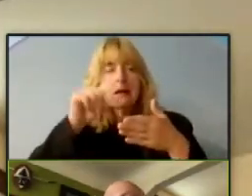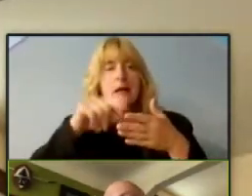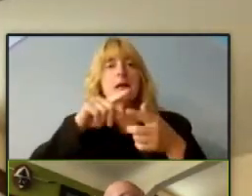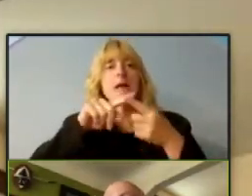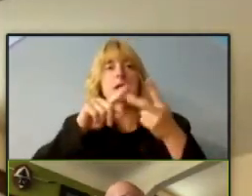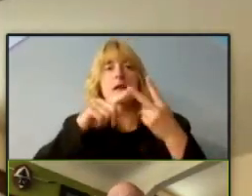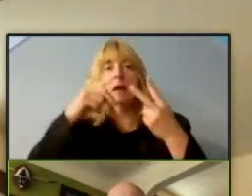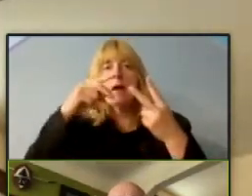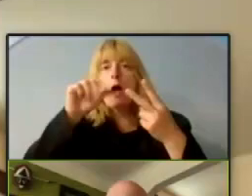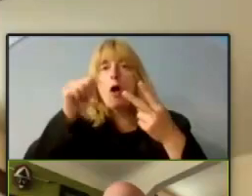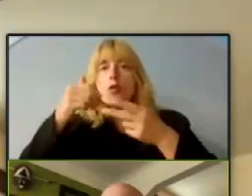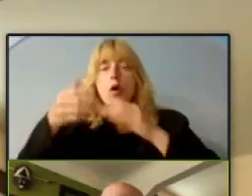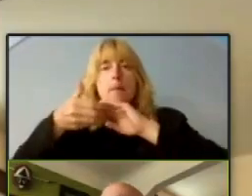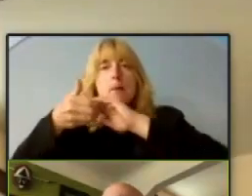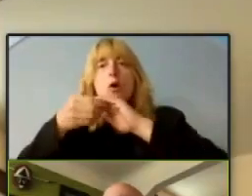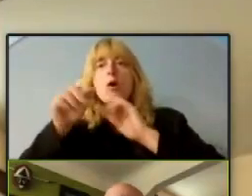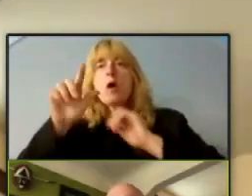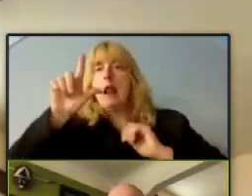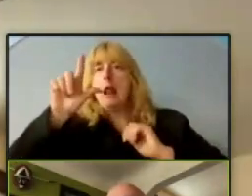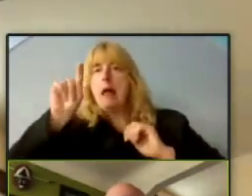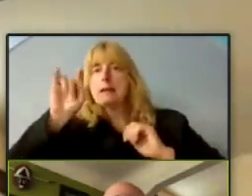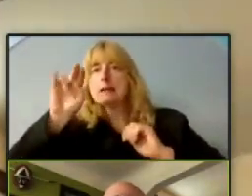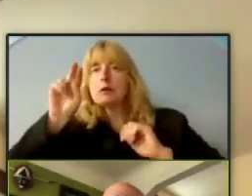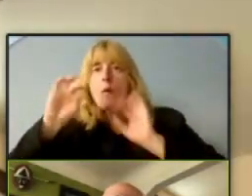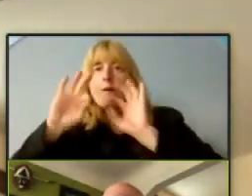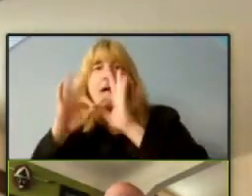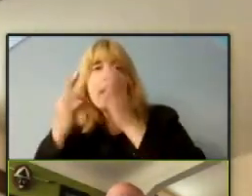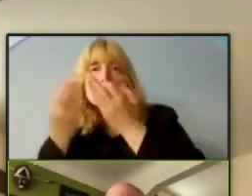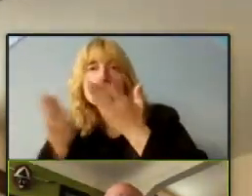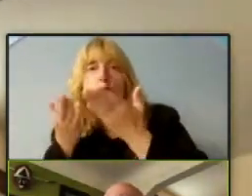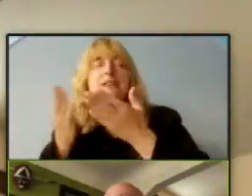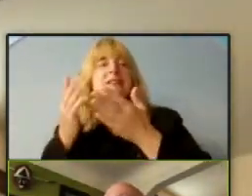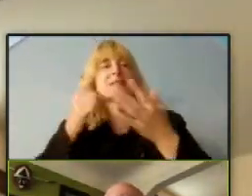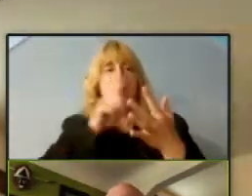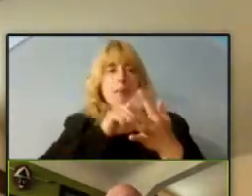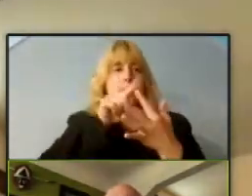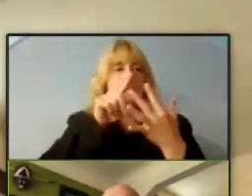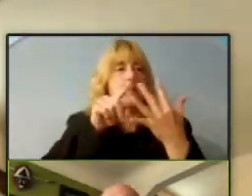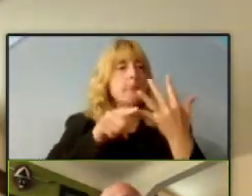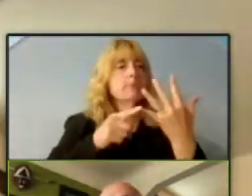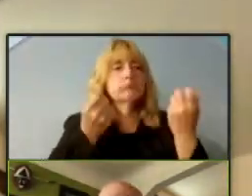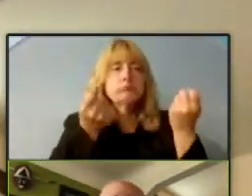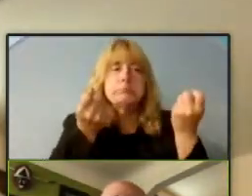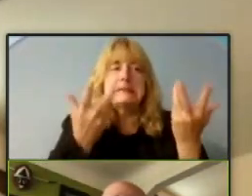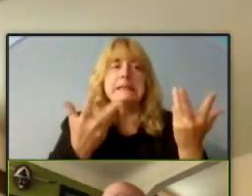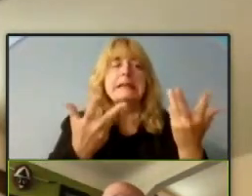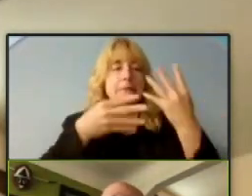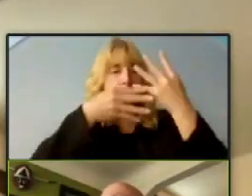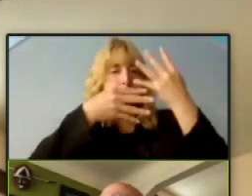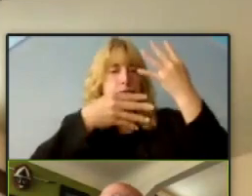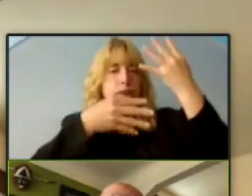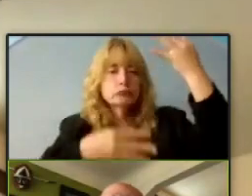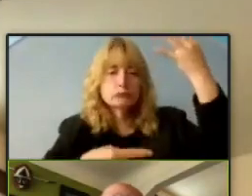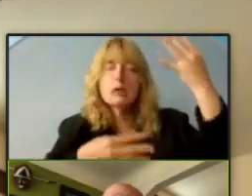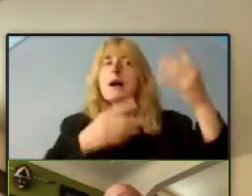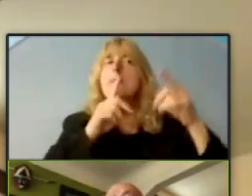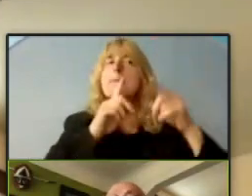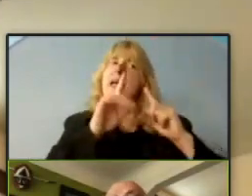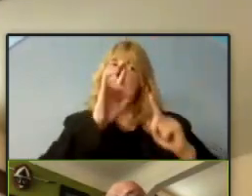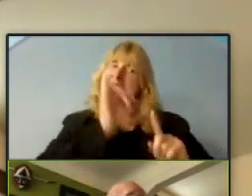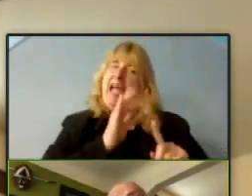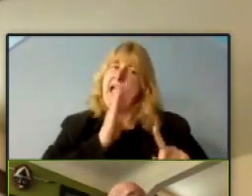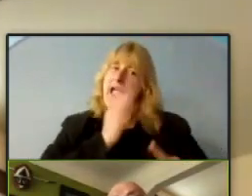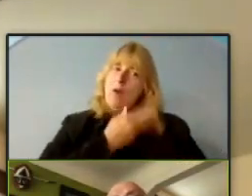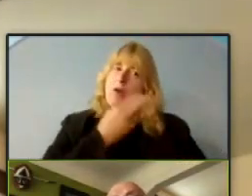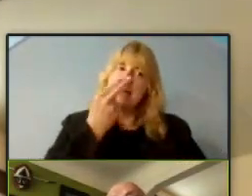Services, and others. I could go on, but you get my point about this common history. Let's use this history to guide us in